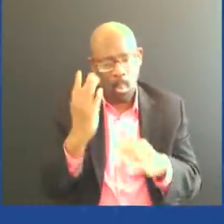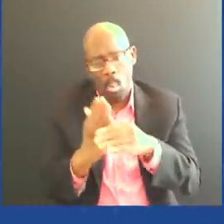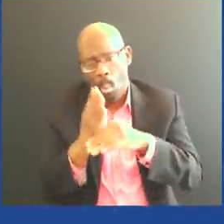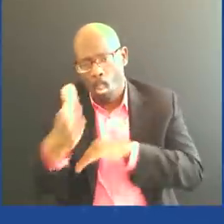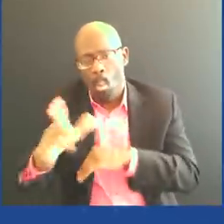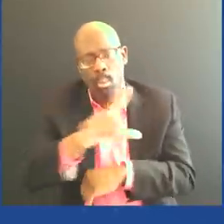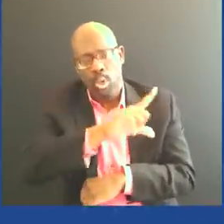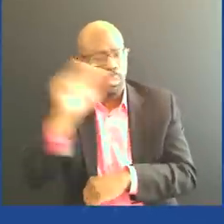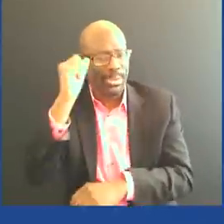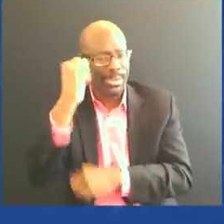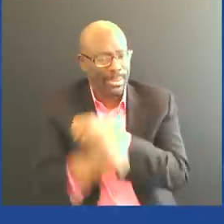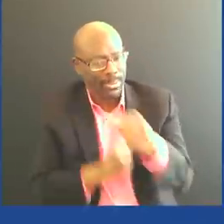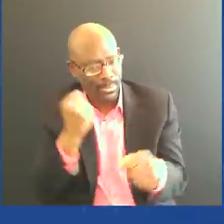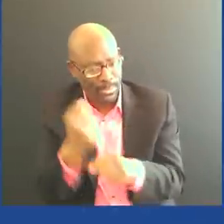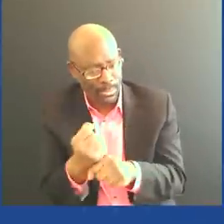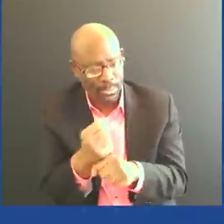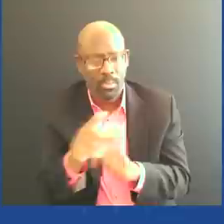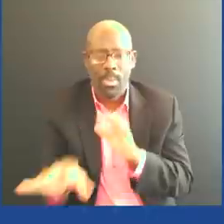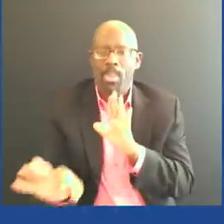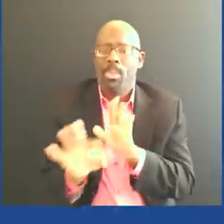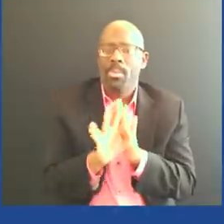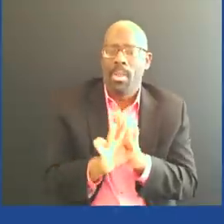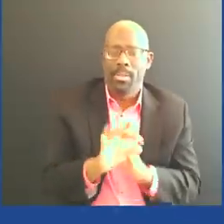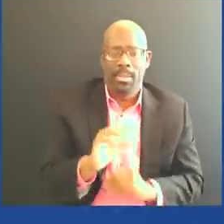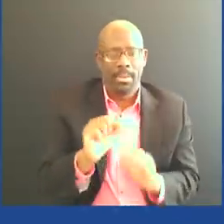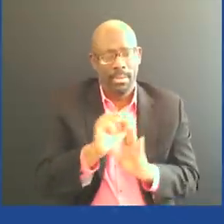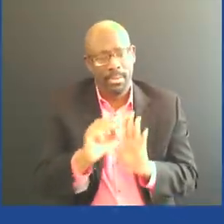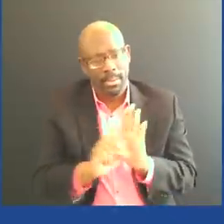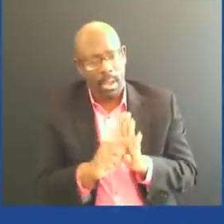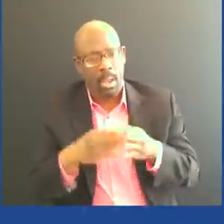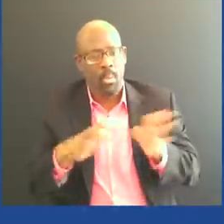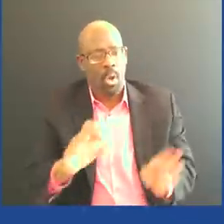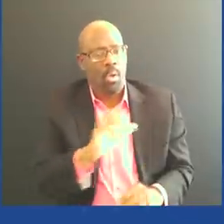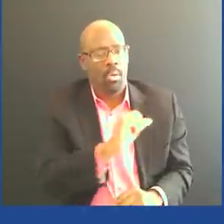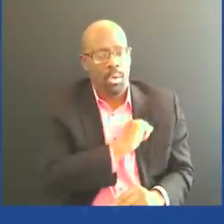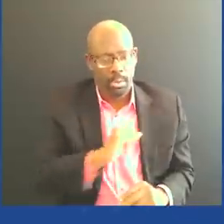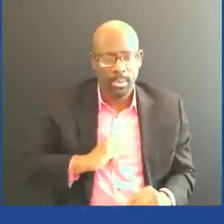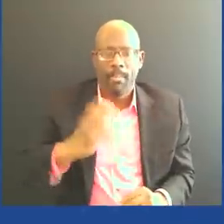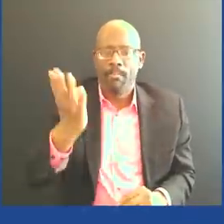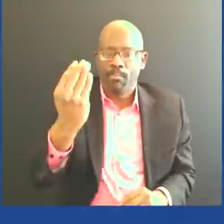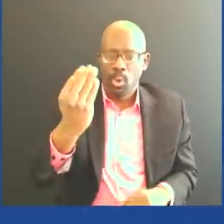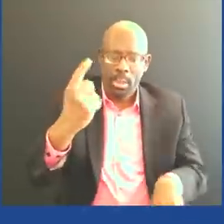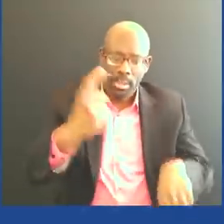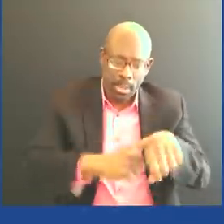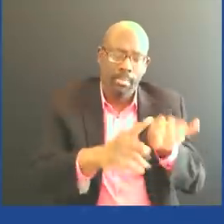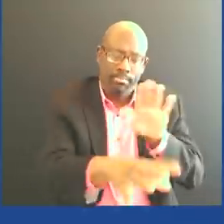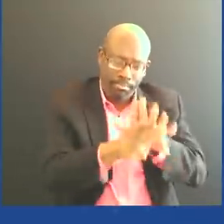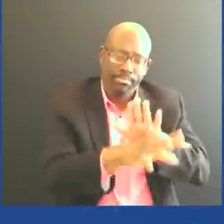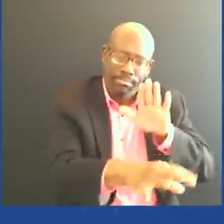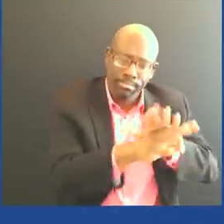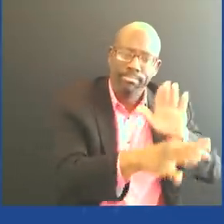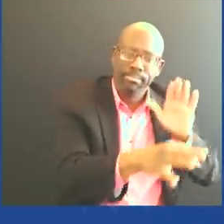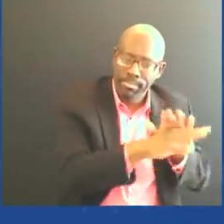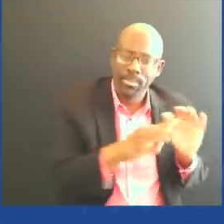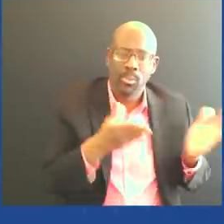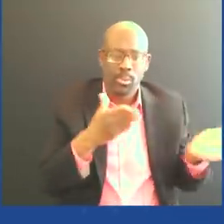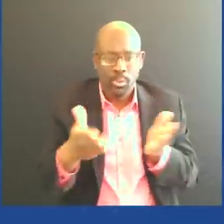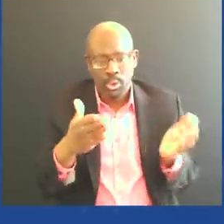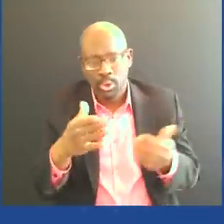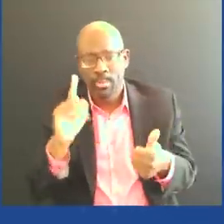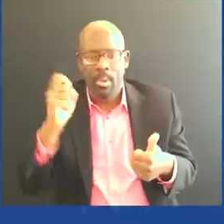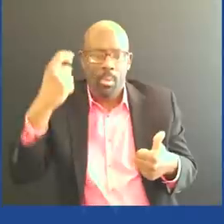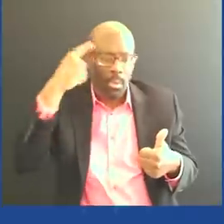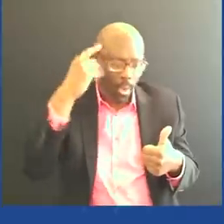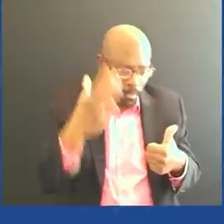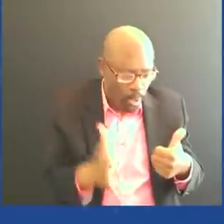times, served as Delaware's state treasurer, congressman, governor, and now as senior United States senator.